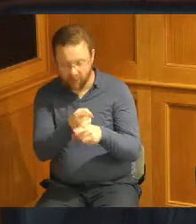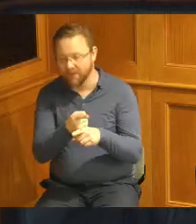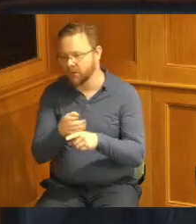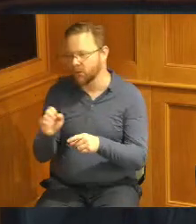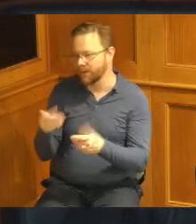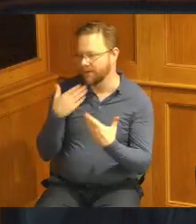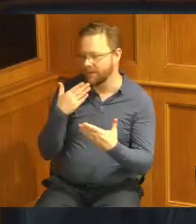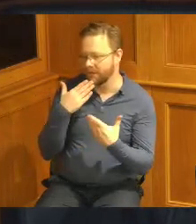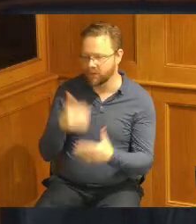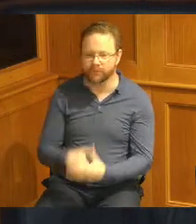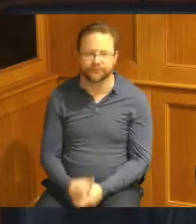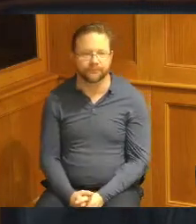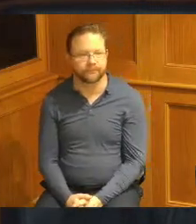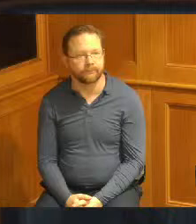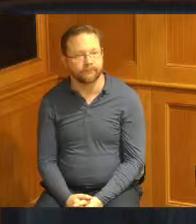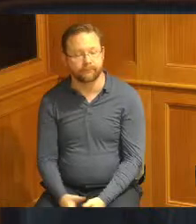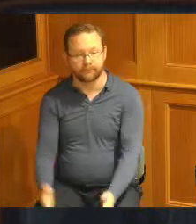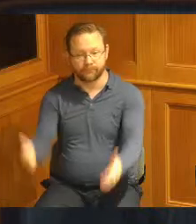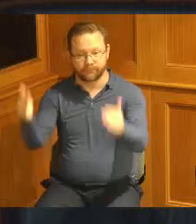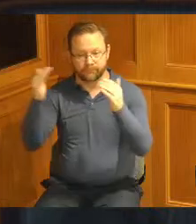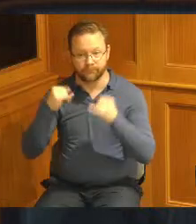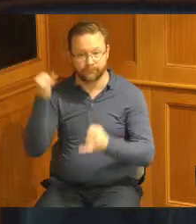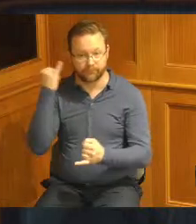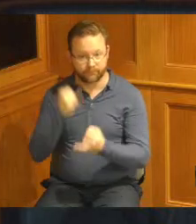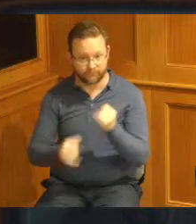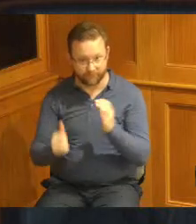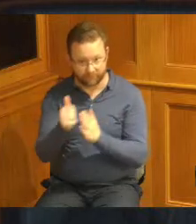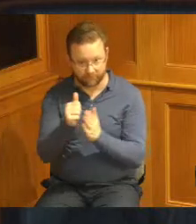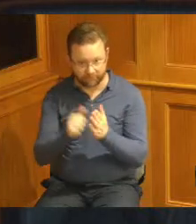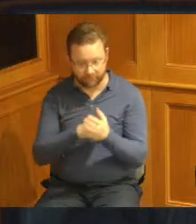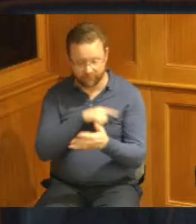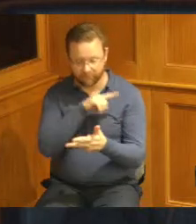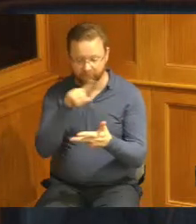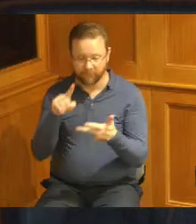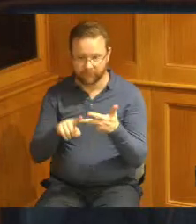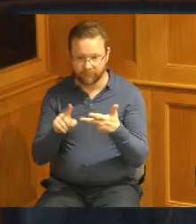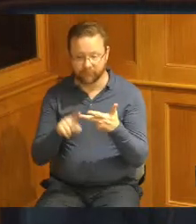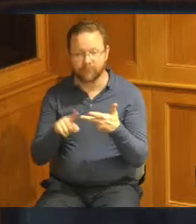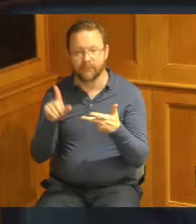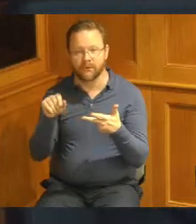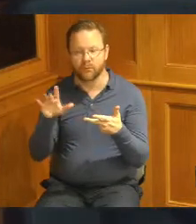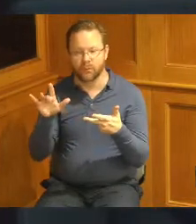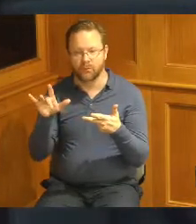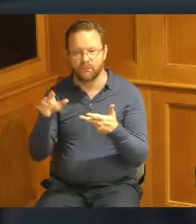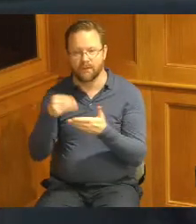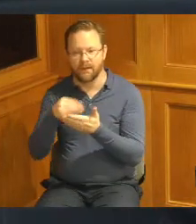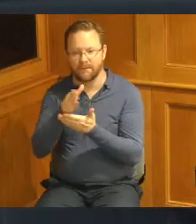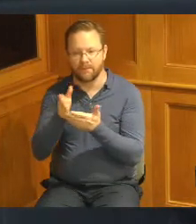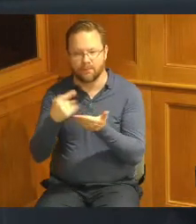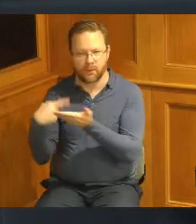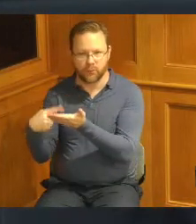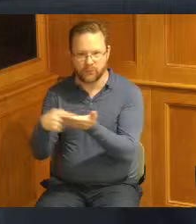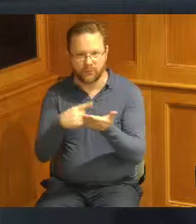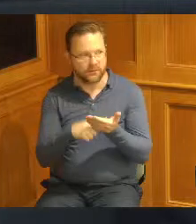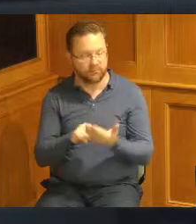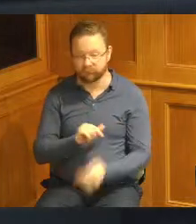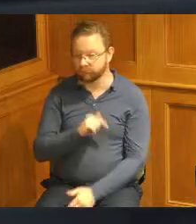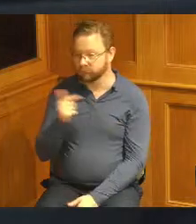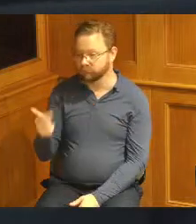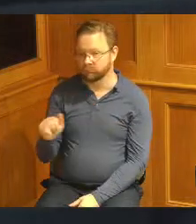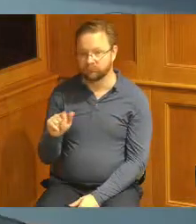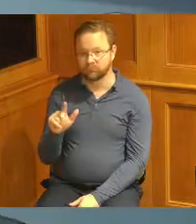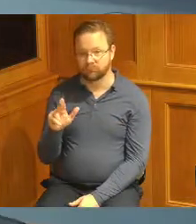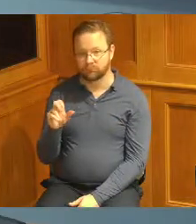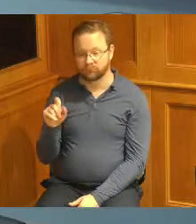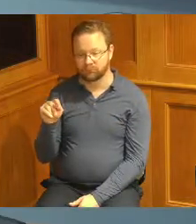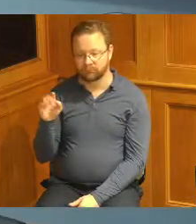very much for that. All right, our final item is the 2025 budget discussion. Administrator Luda.